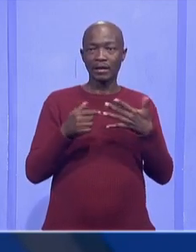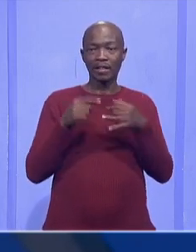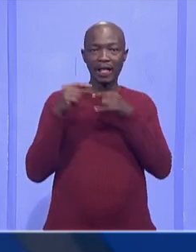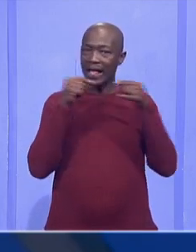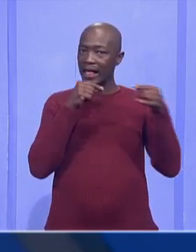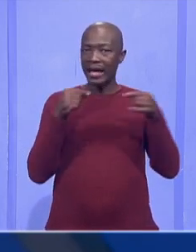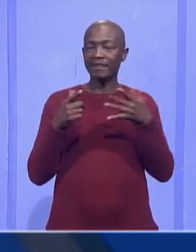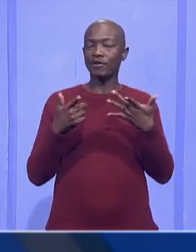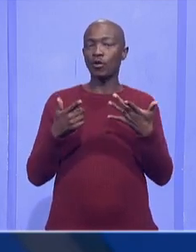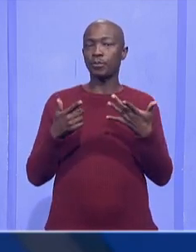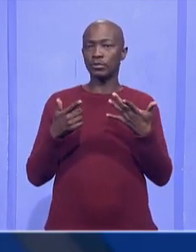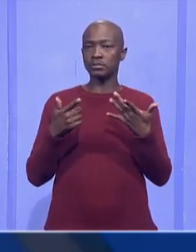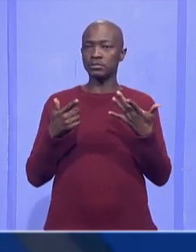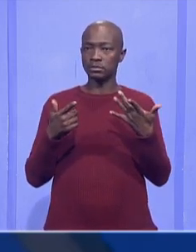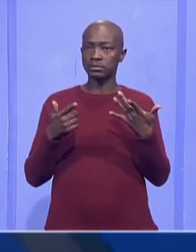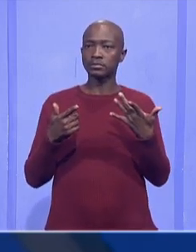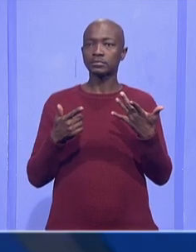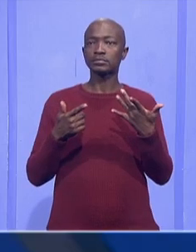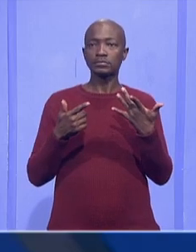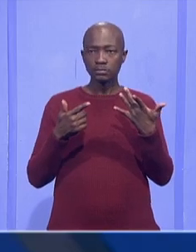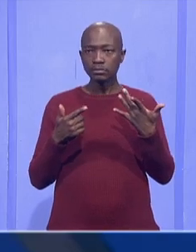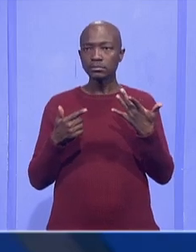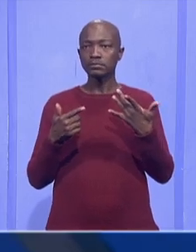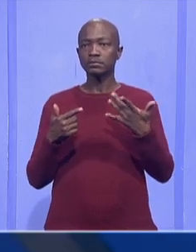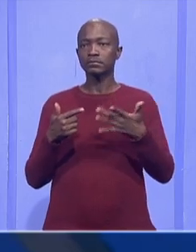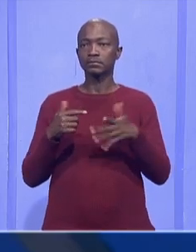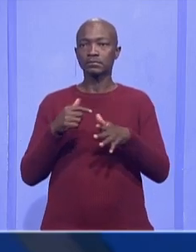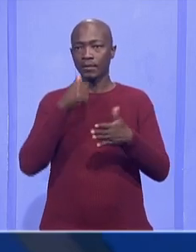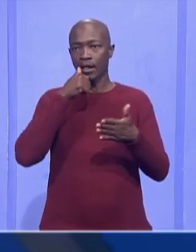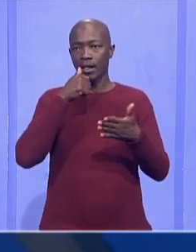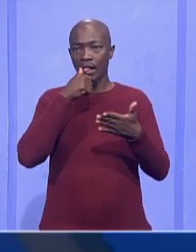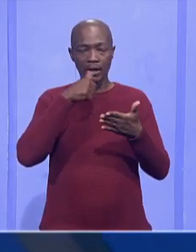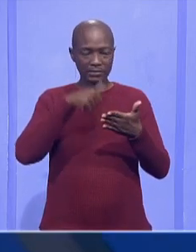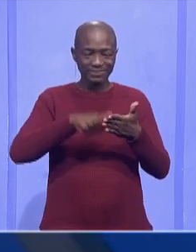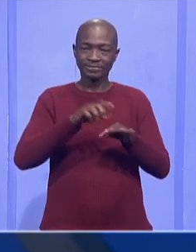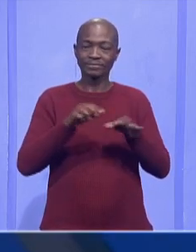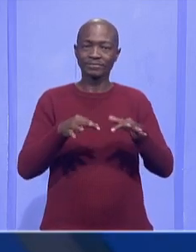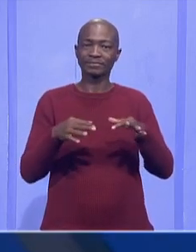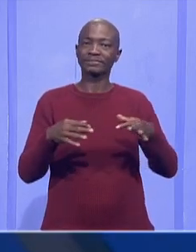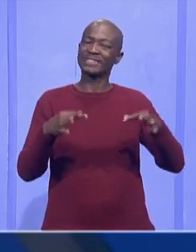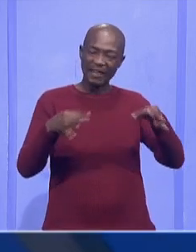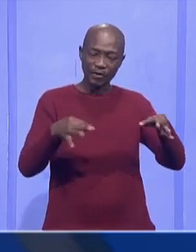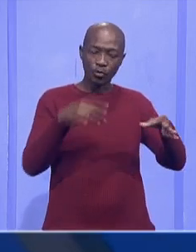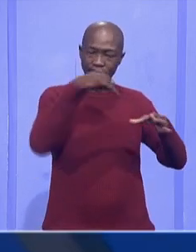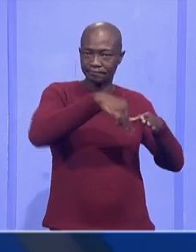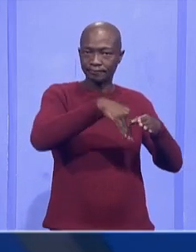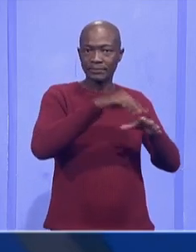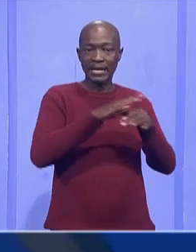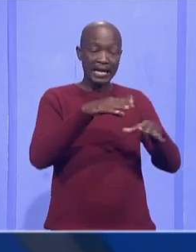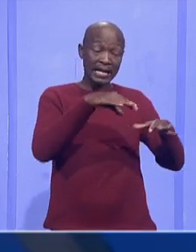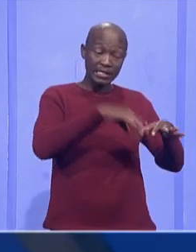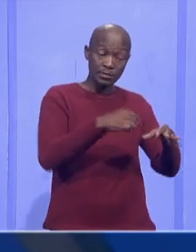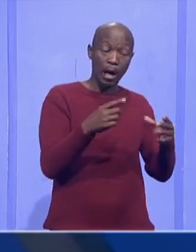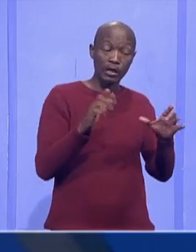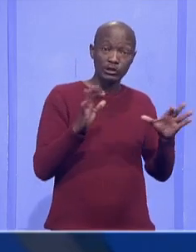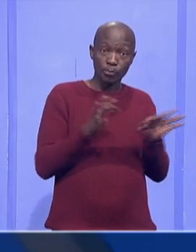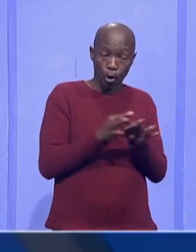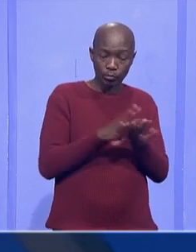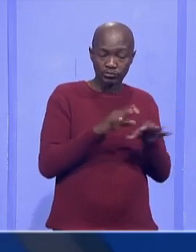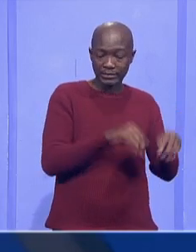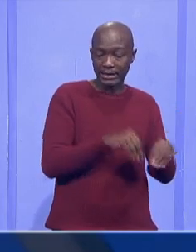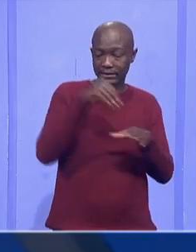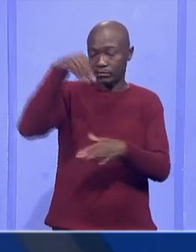envelope does not have any mark. But you put it then, that small envelope, in a bigger envelope. The bigger envelope will have